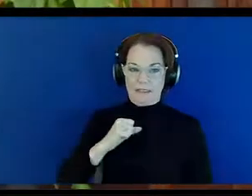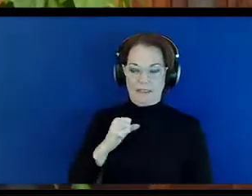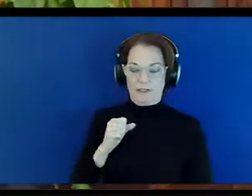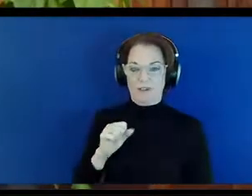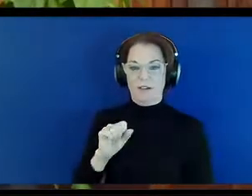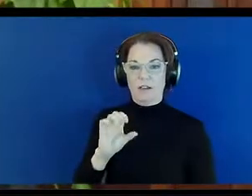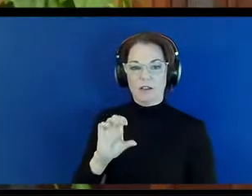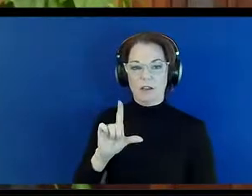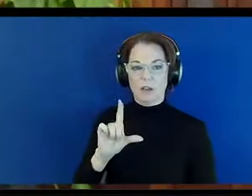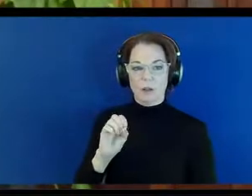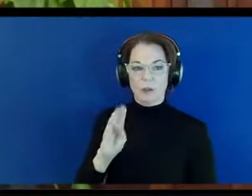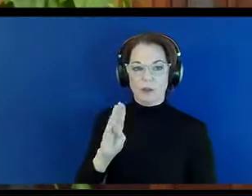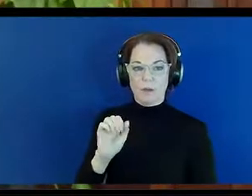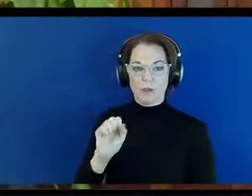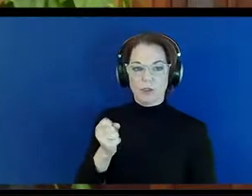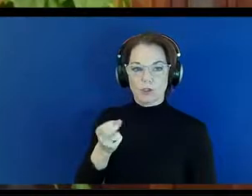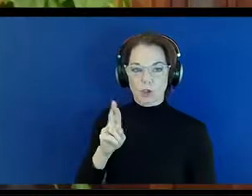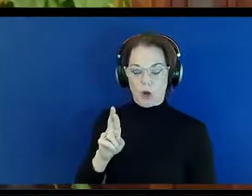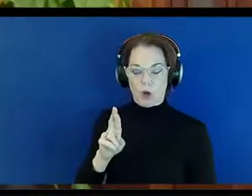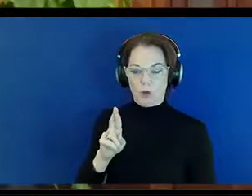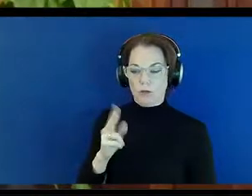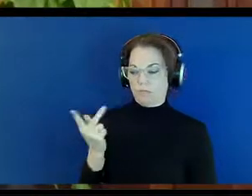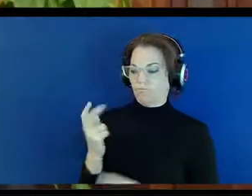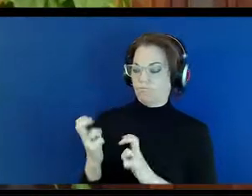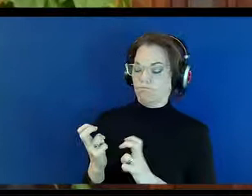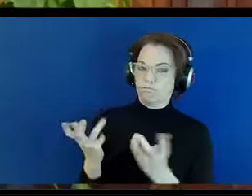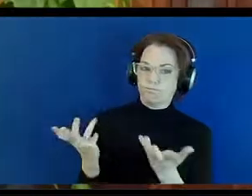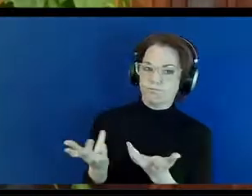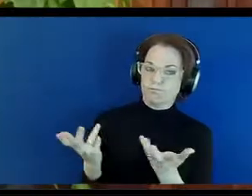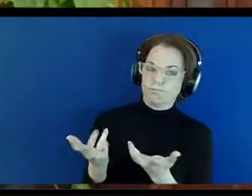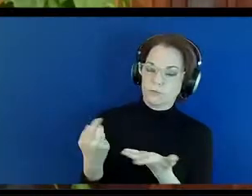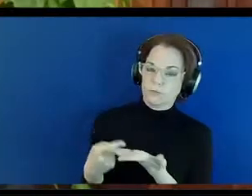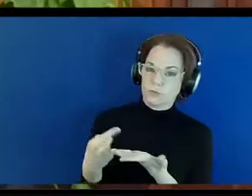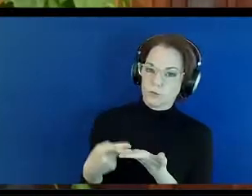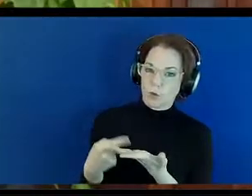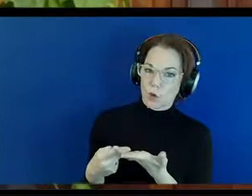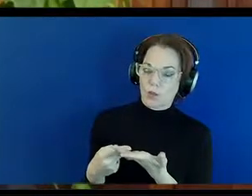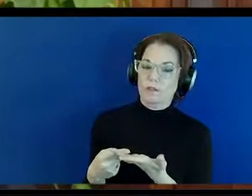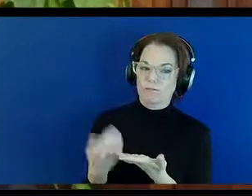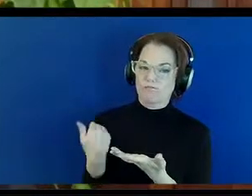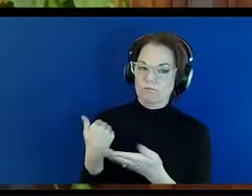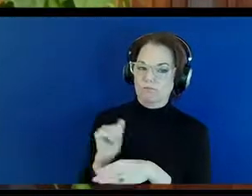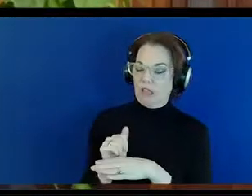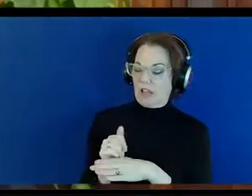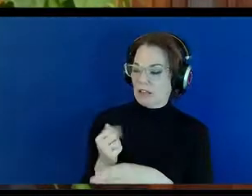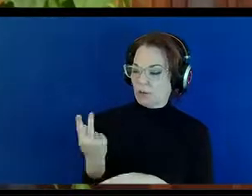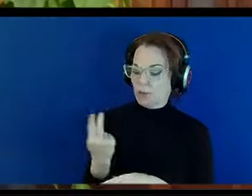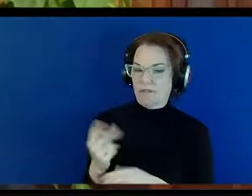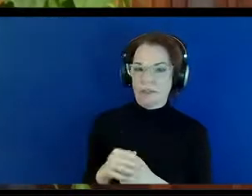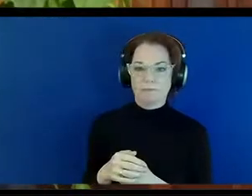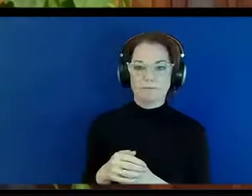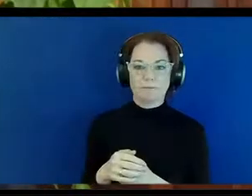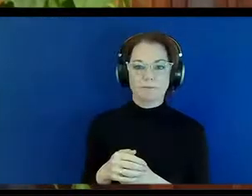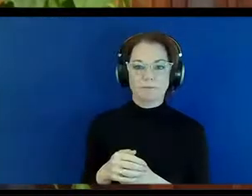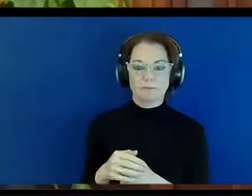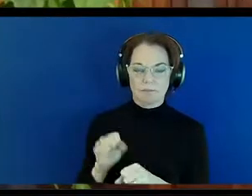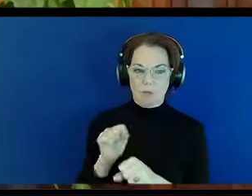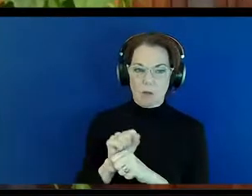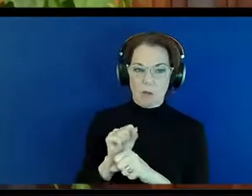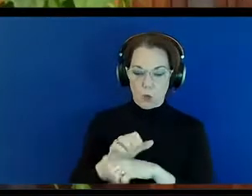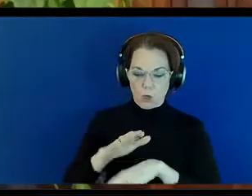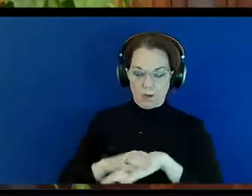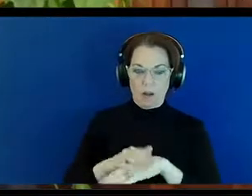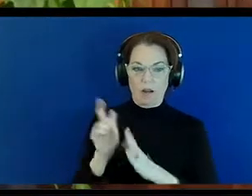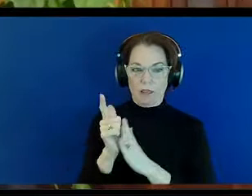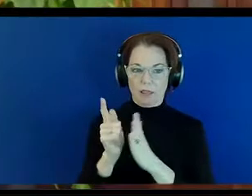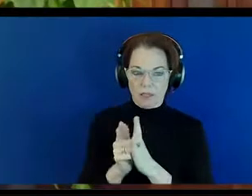who has been working with us since the beginning of this legislation to